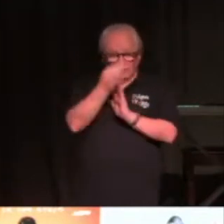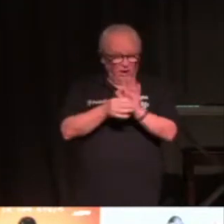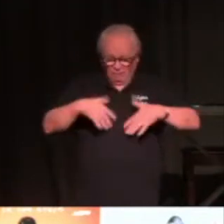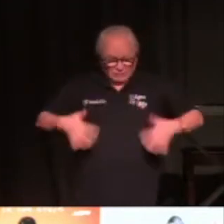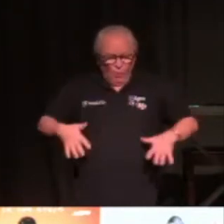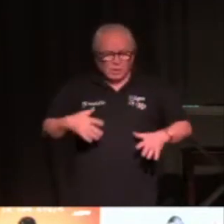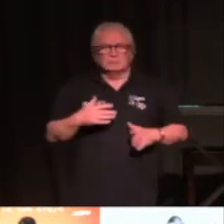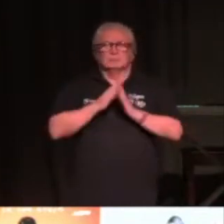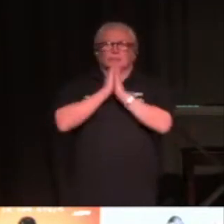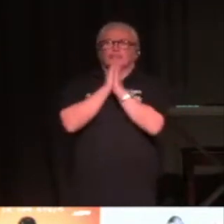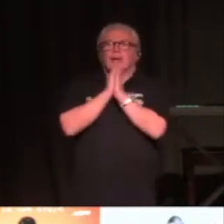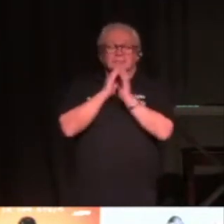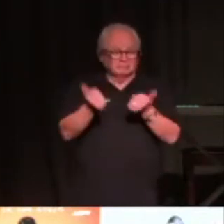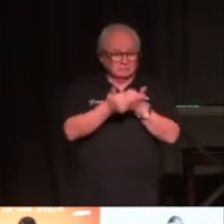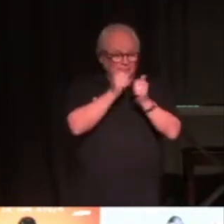go.